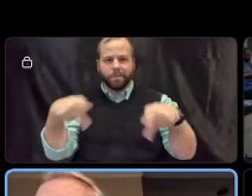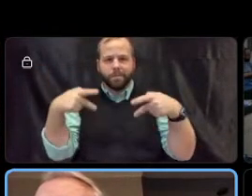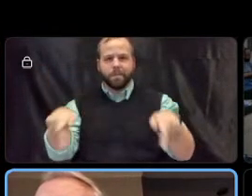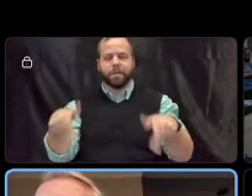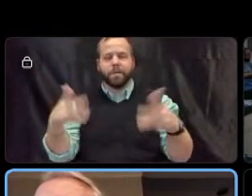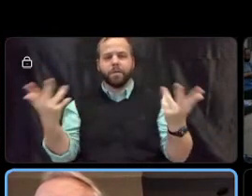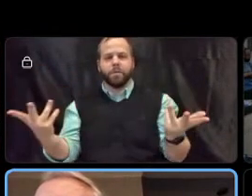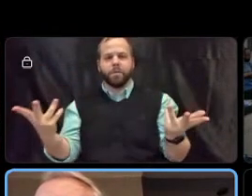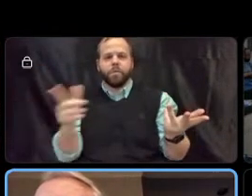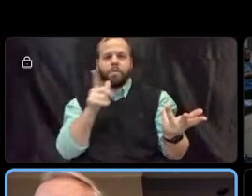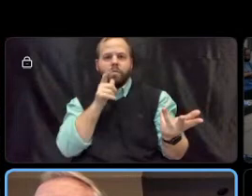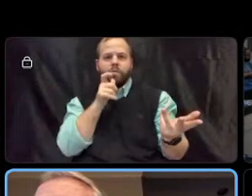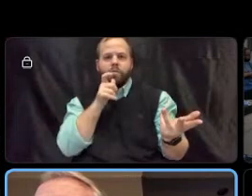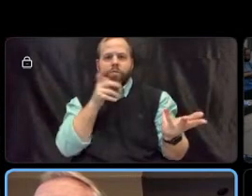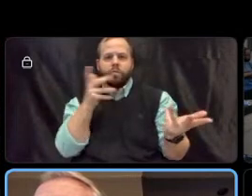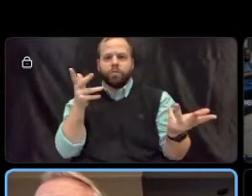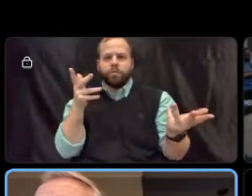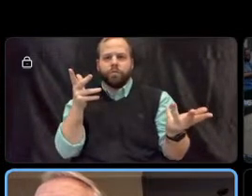rules?